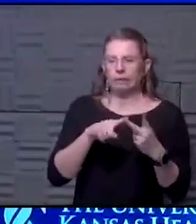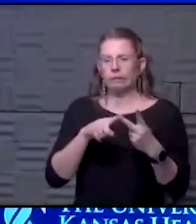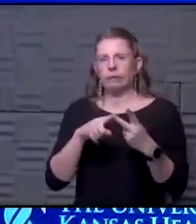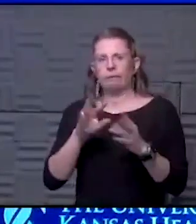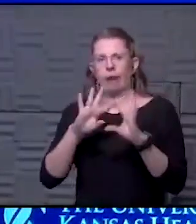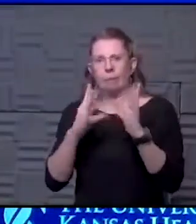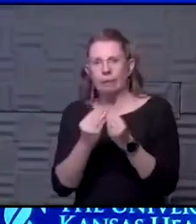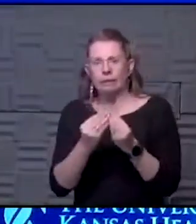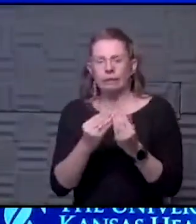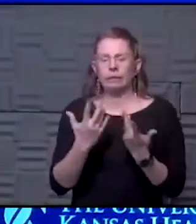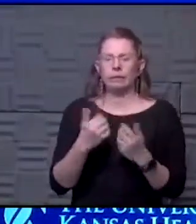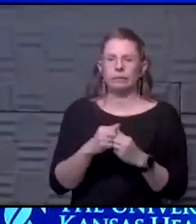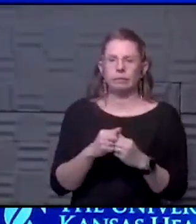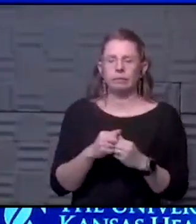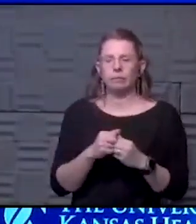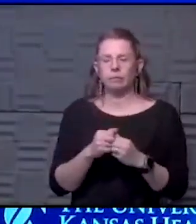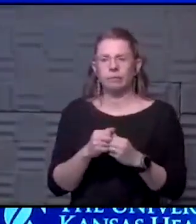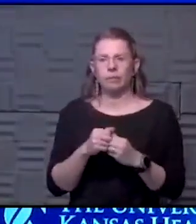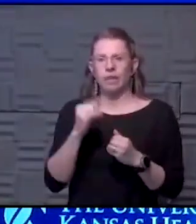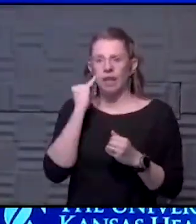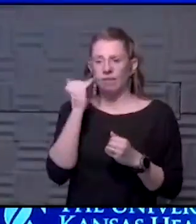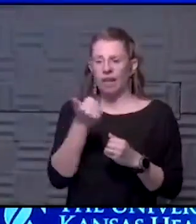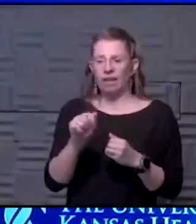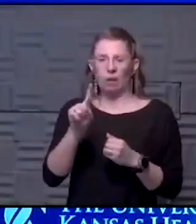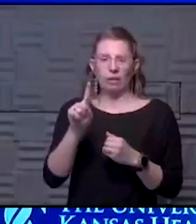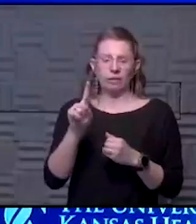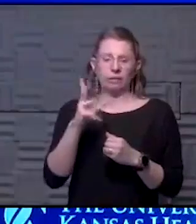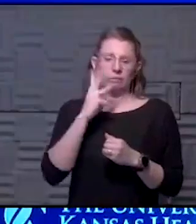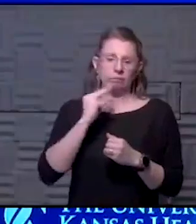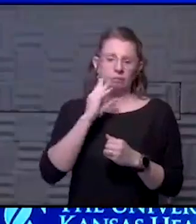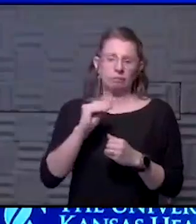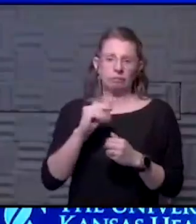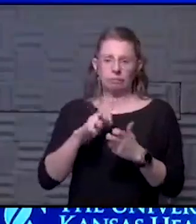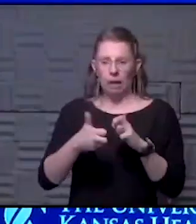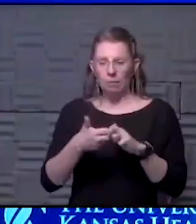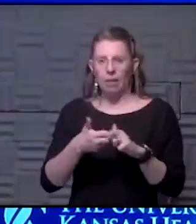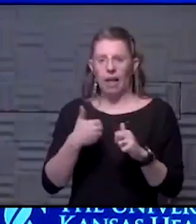vaccinated. If anybody runs into a problem at the